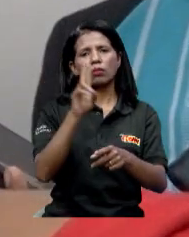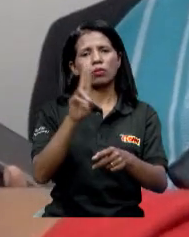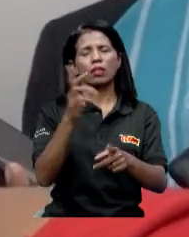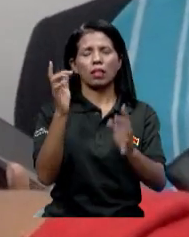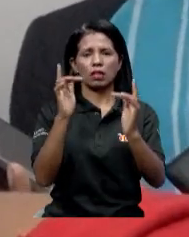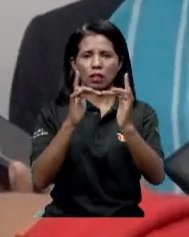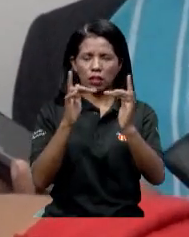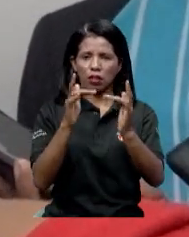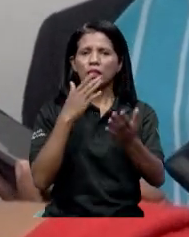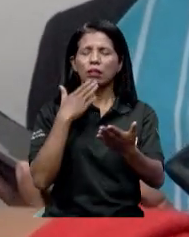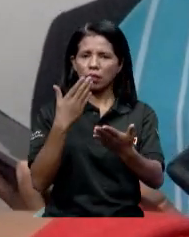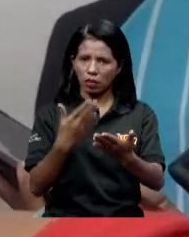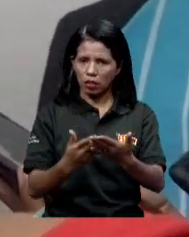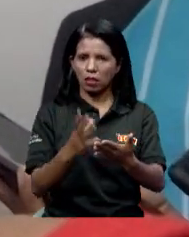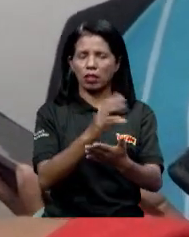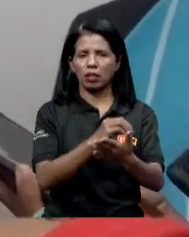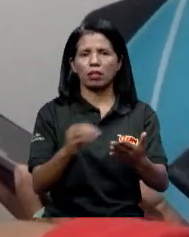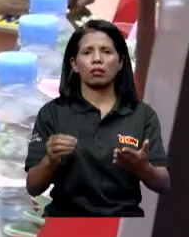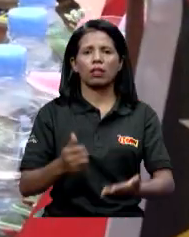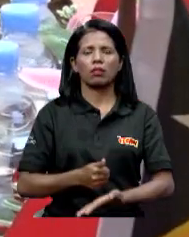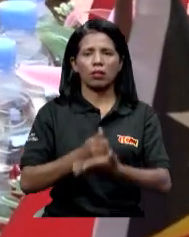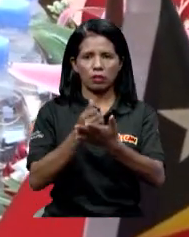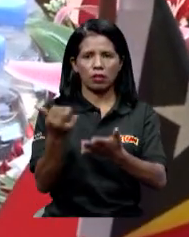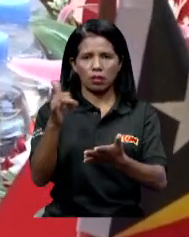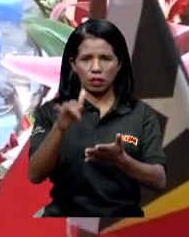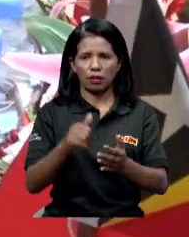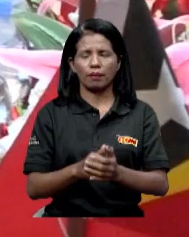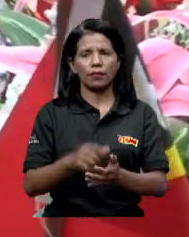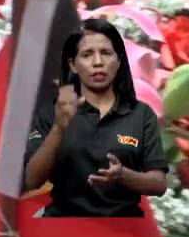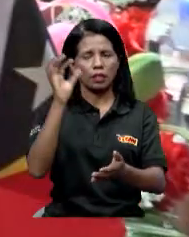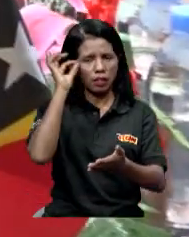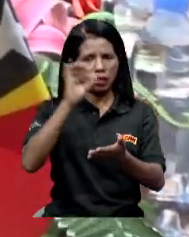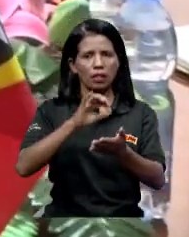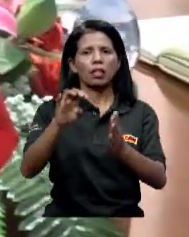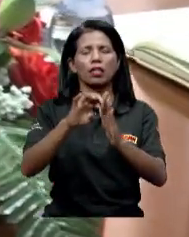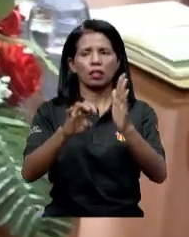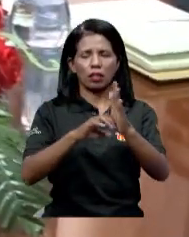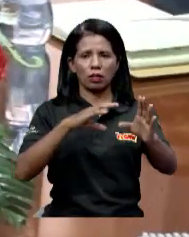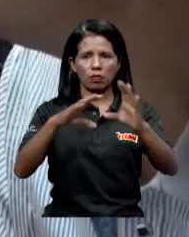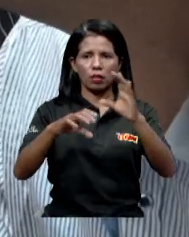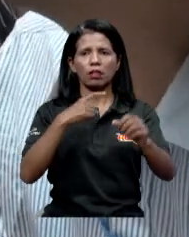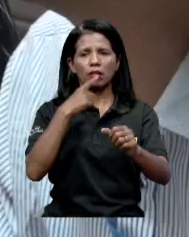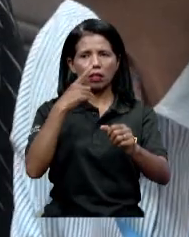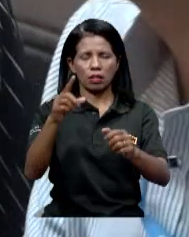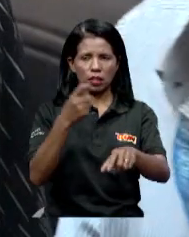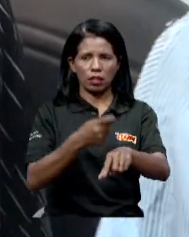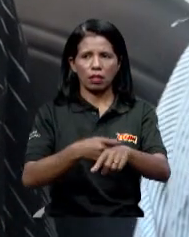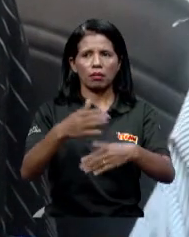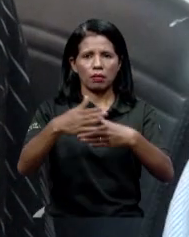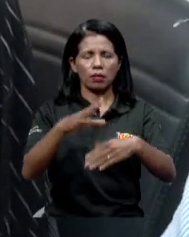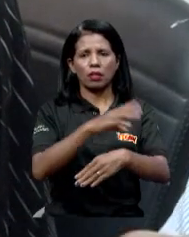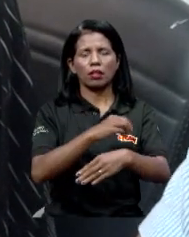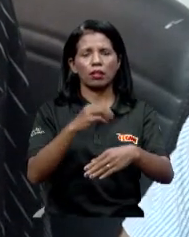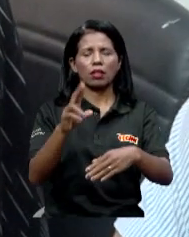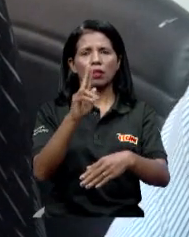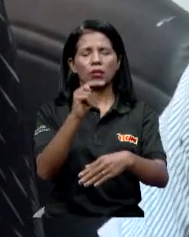safely and also in healthy ways. No Nemo, secretário de Estado de Comunicação Social afirma e a tempo para que, segundo o